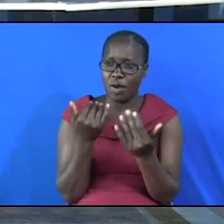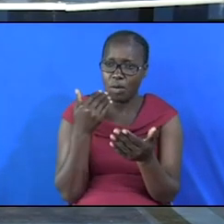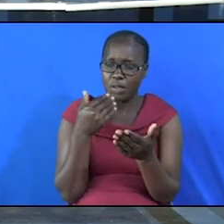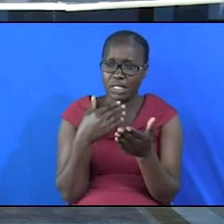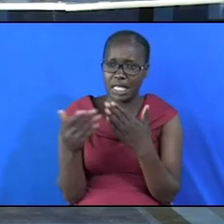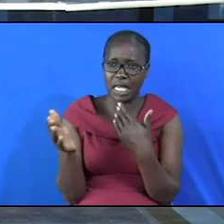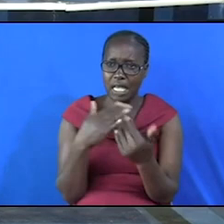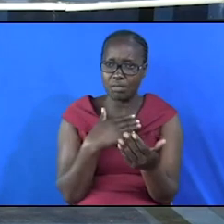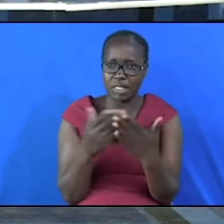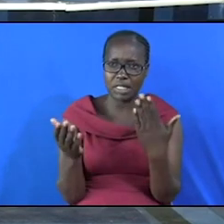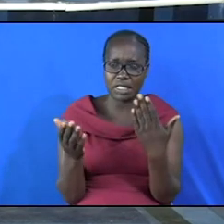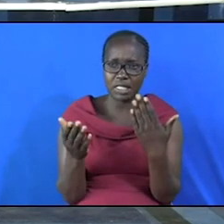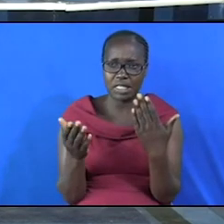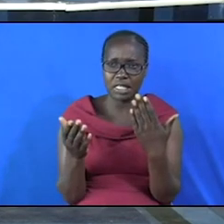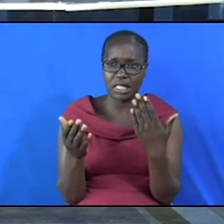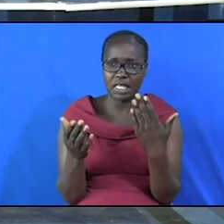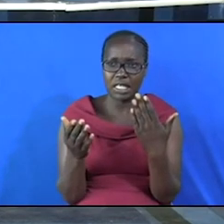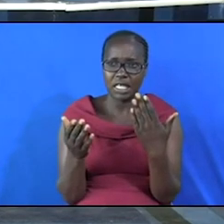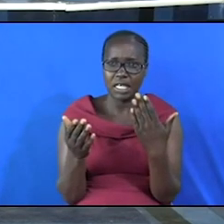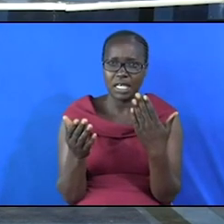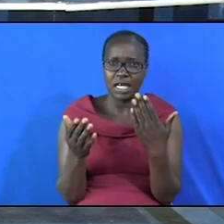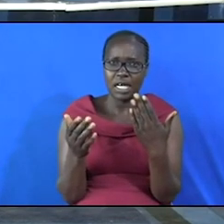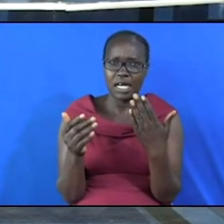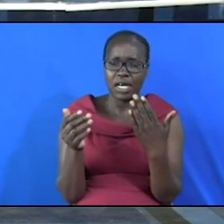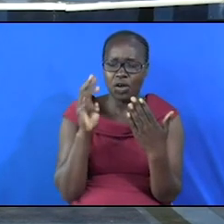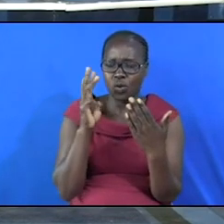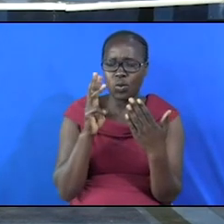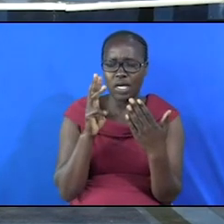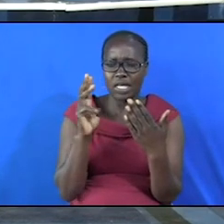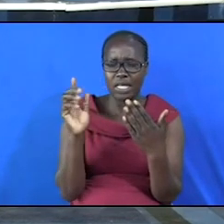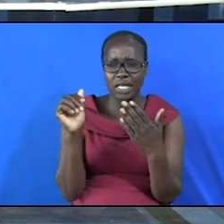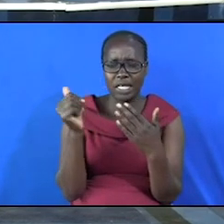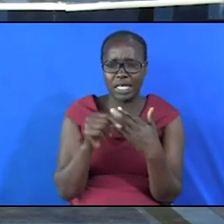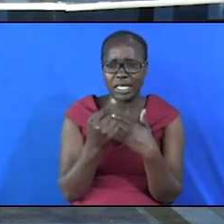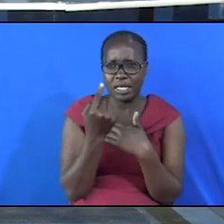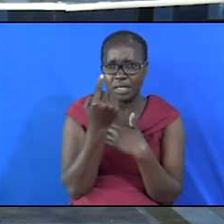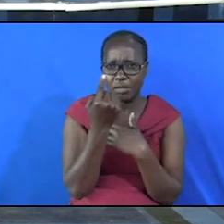empty, will anyone take time to notice?